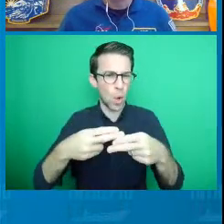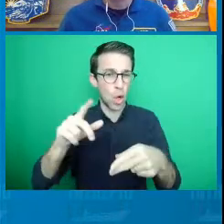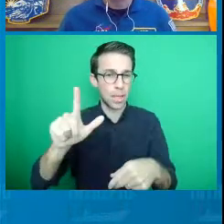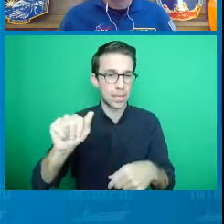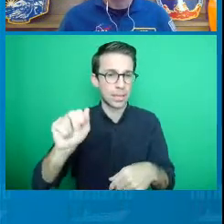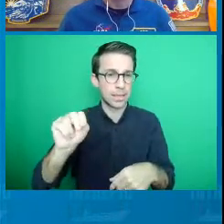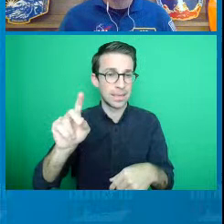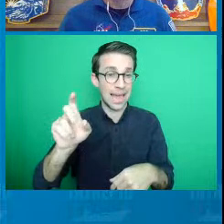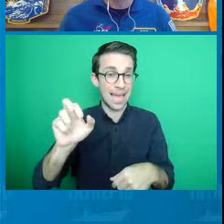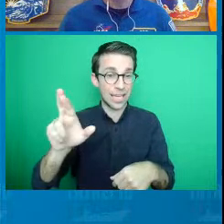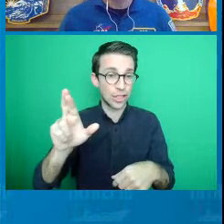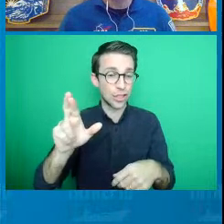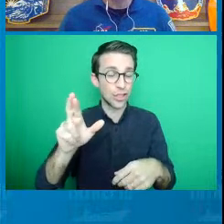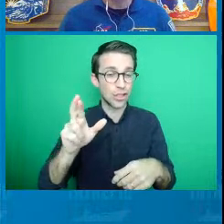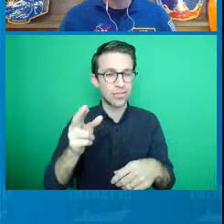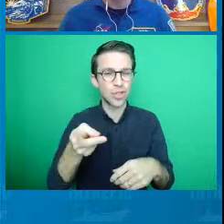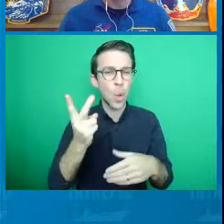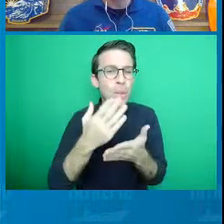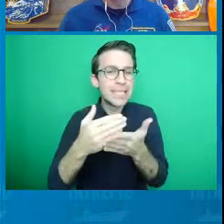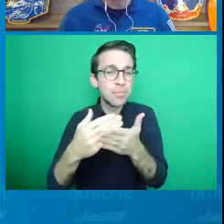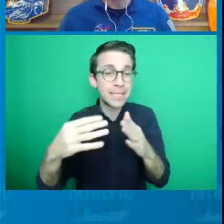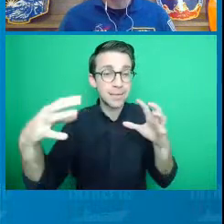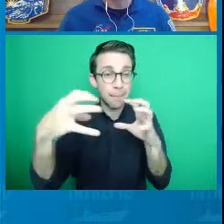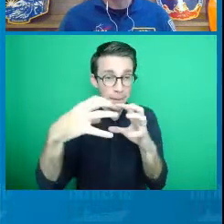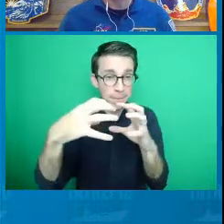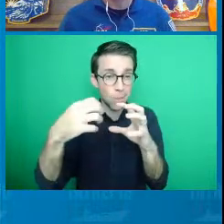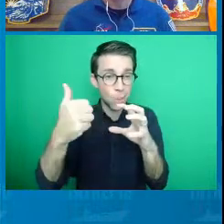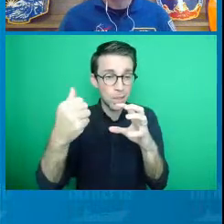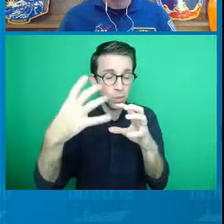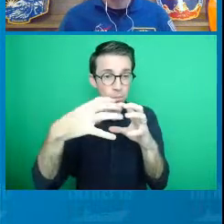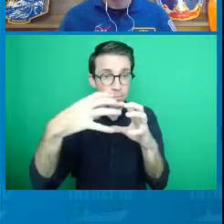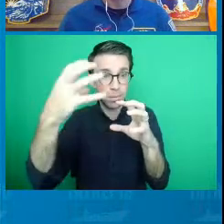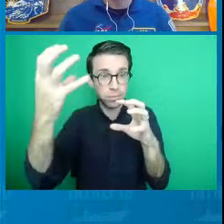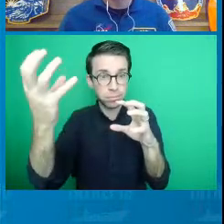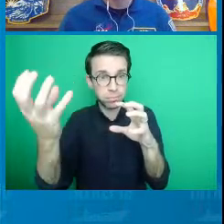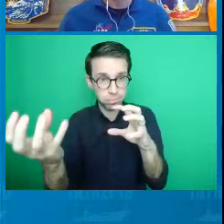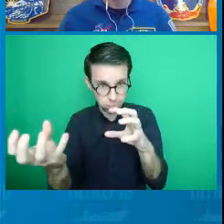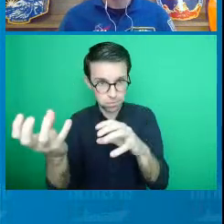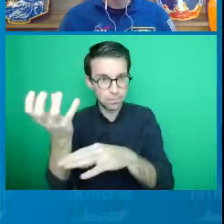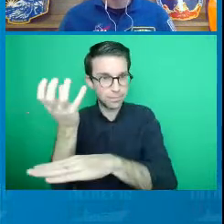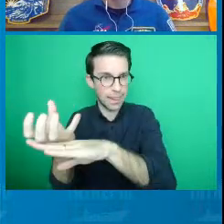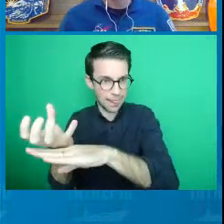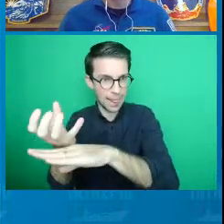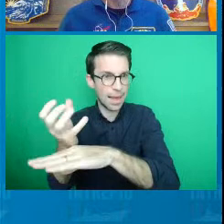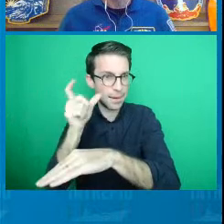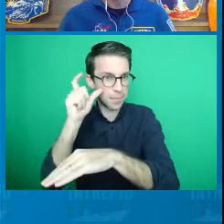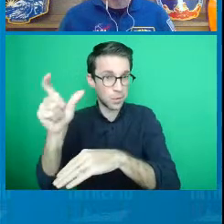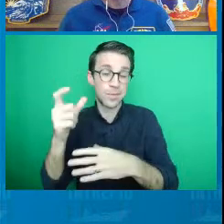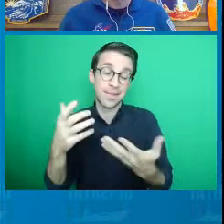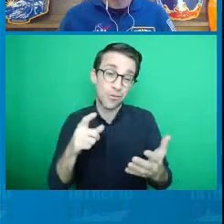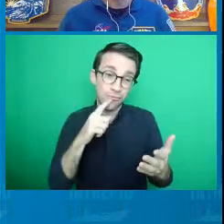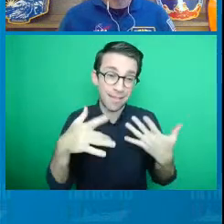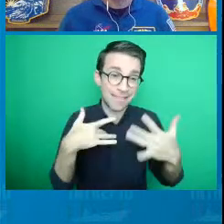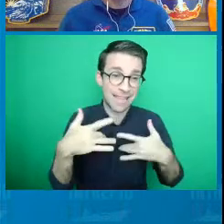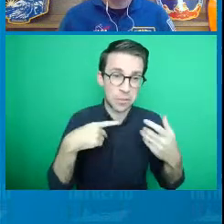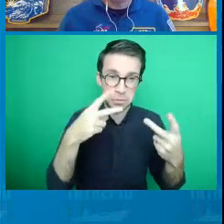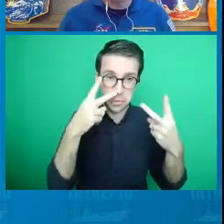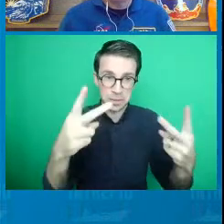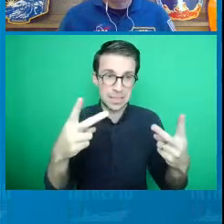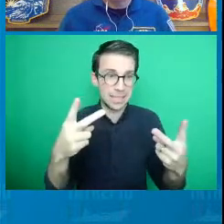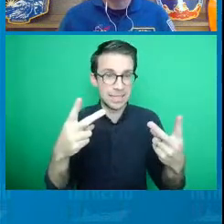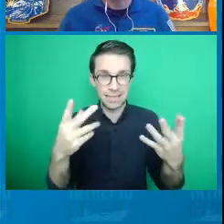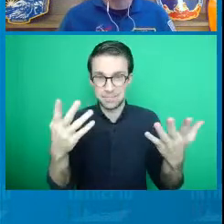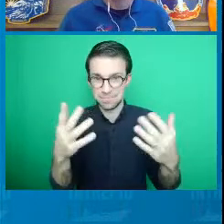exciting thing to see and see how we're coming together, putting together a mission to a different celestial